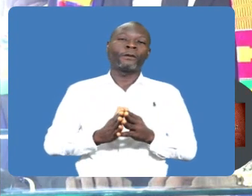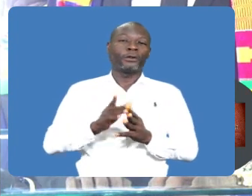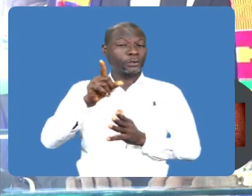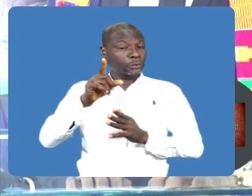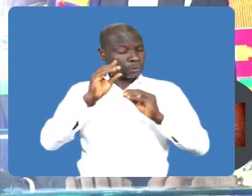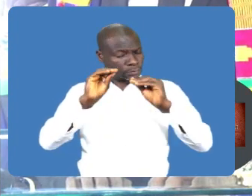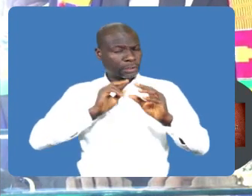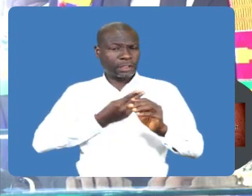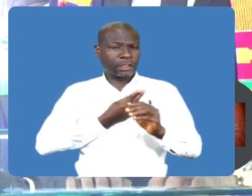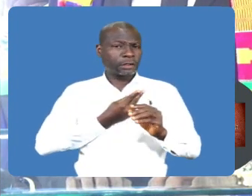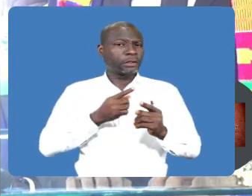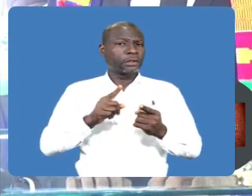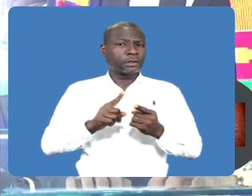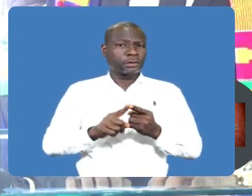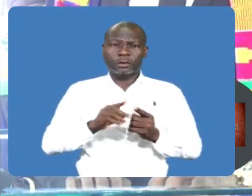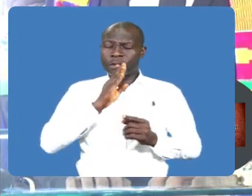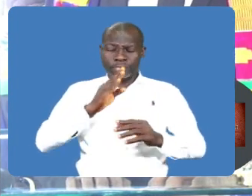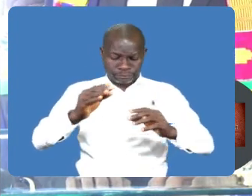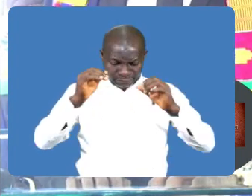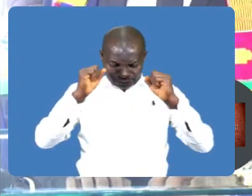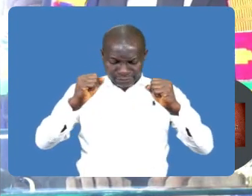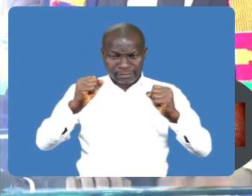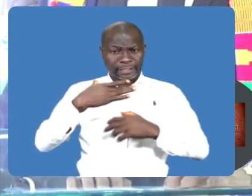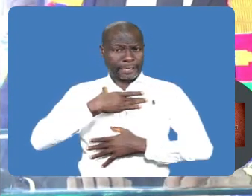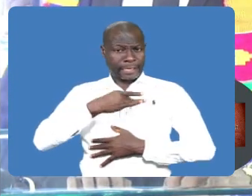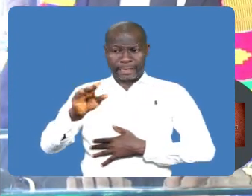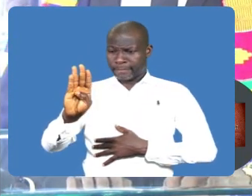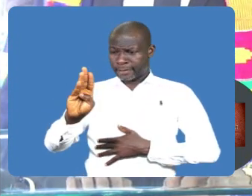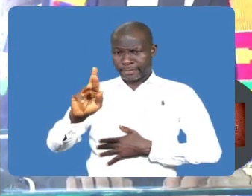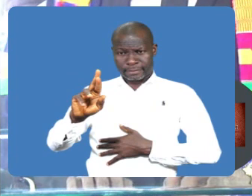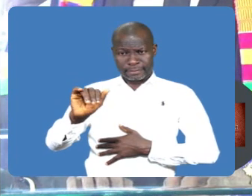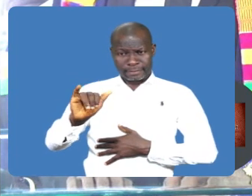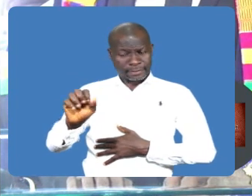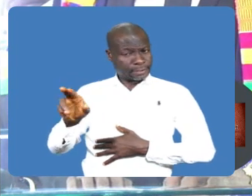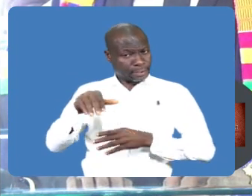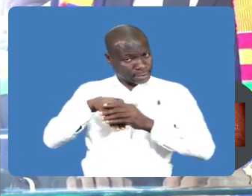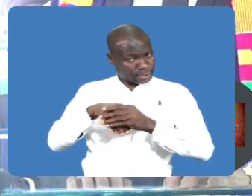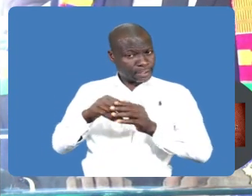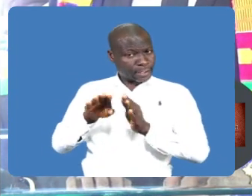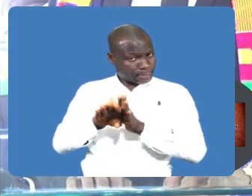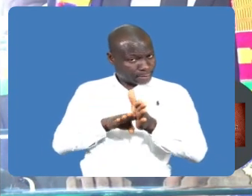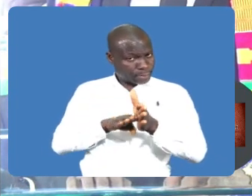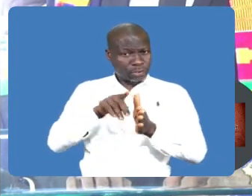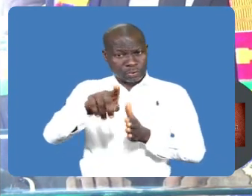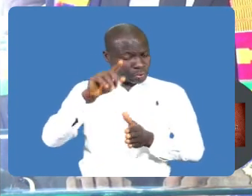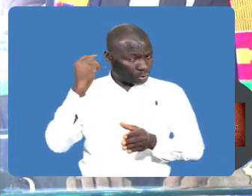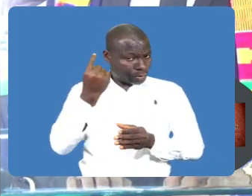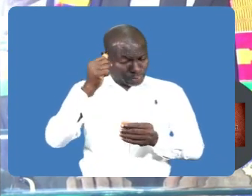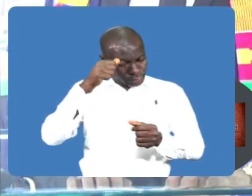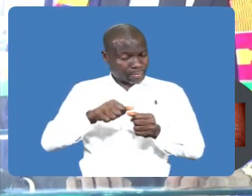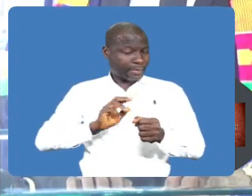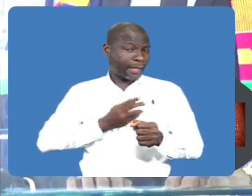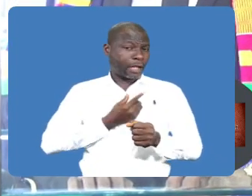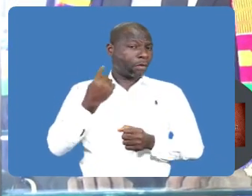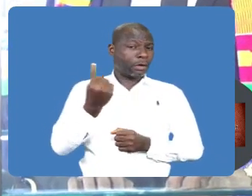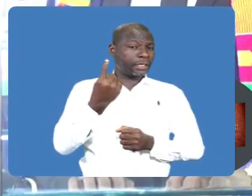You taught us to be just like the Bereans in the Bible, to strive to be scholars and always remember that there is only